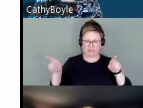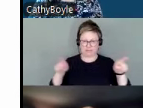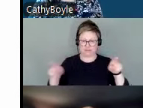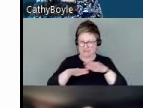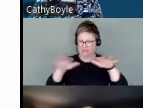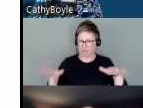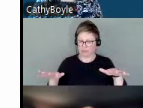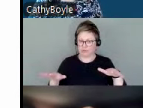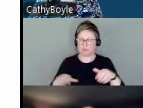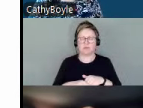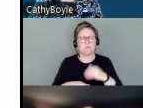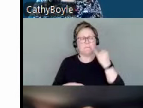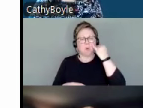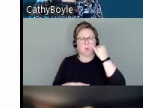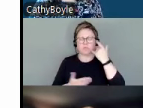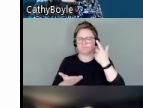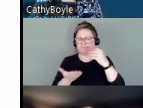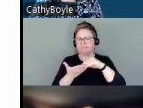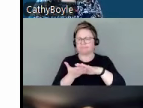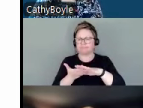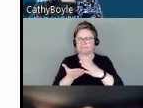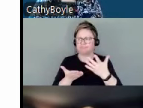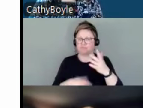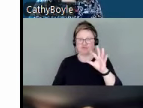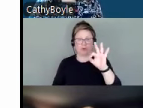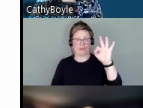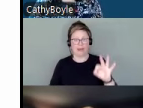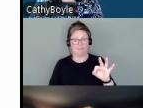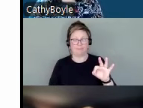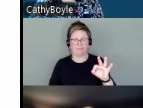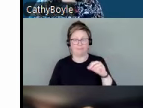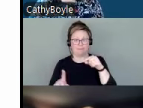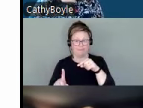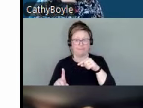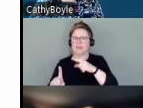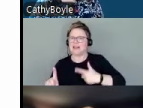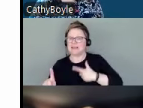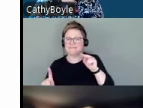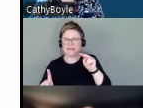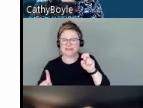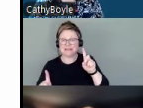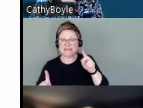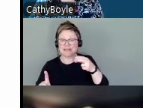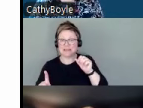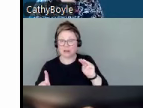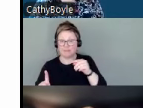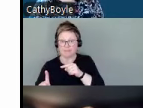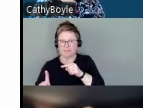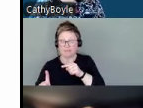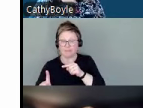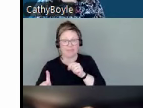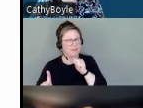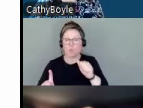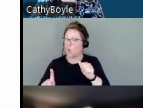address is Framingham, but they're living in Needham, they're not going to get